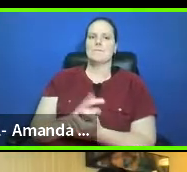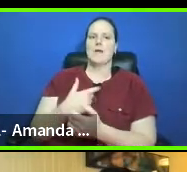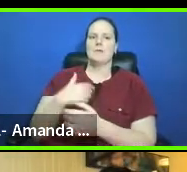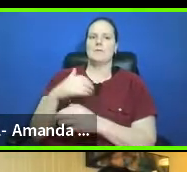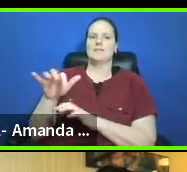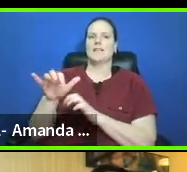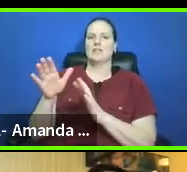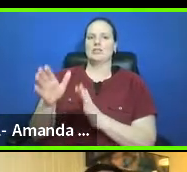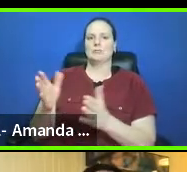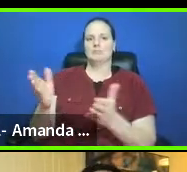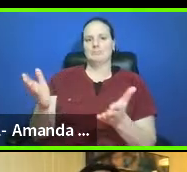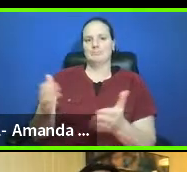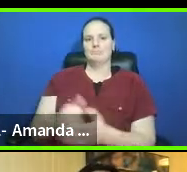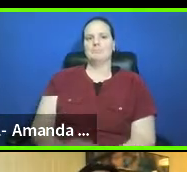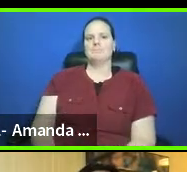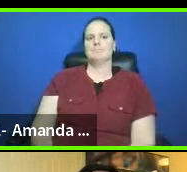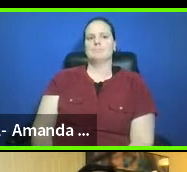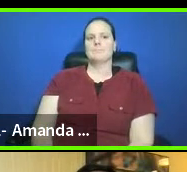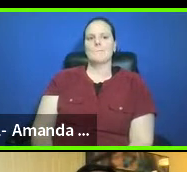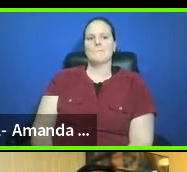cashier.